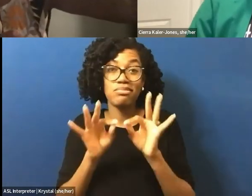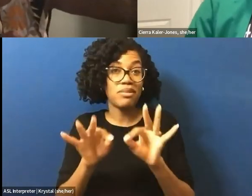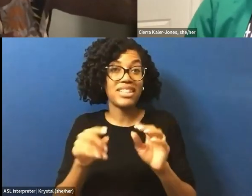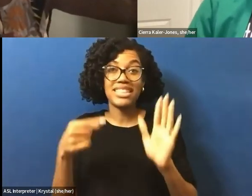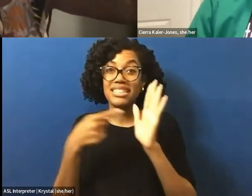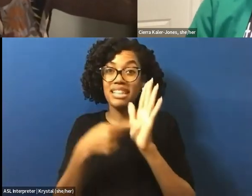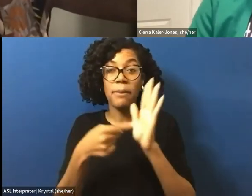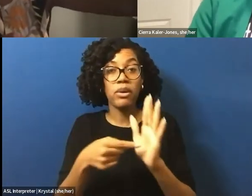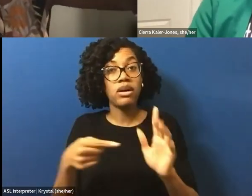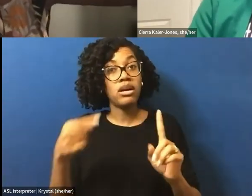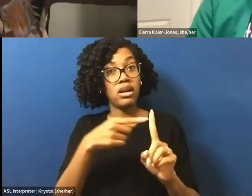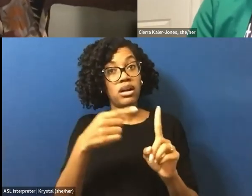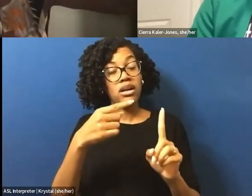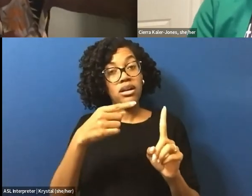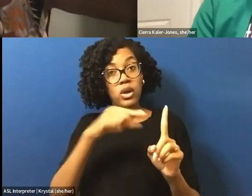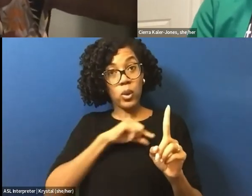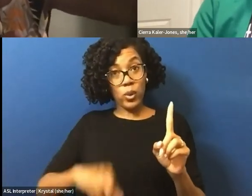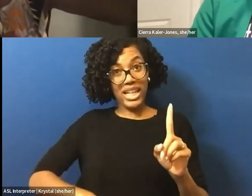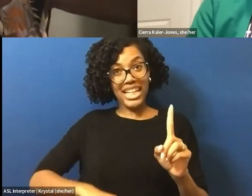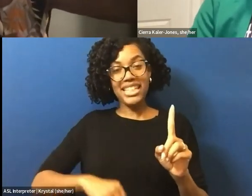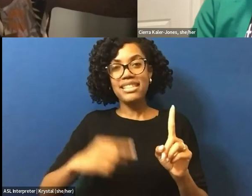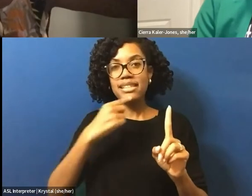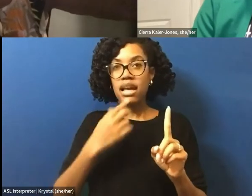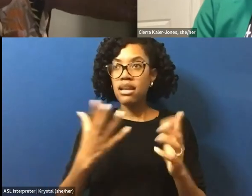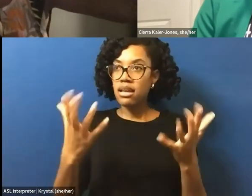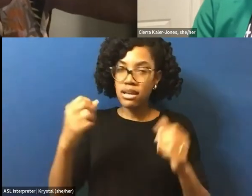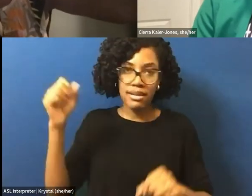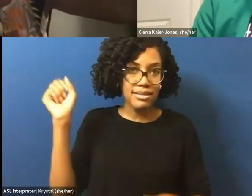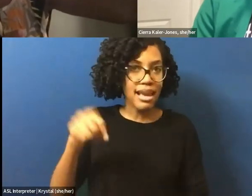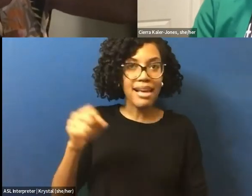sign a declaration for a Black nation when